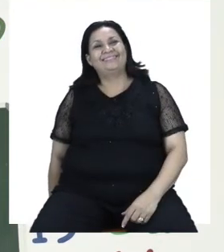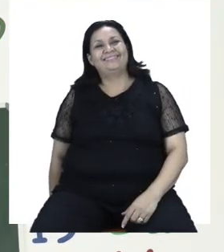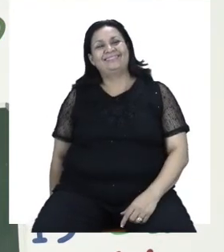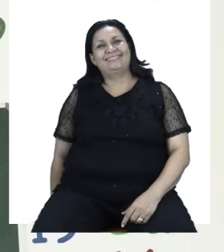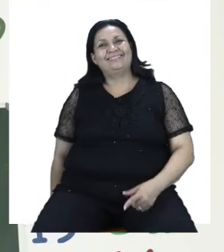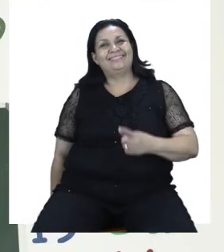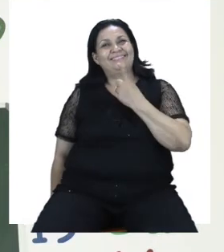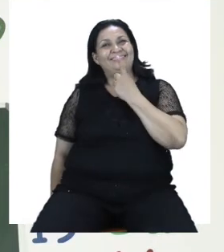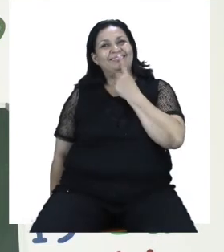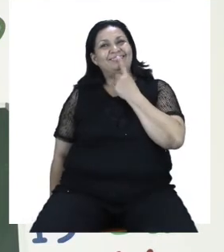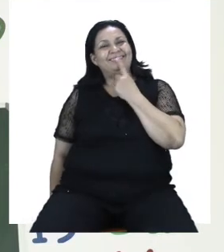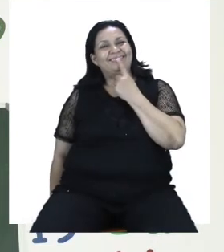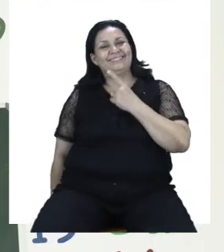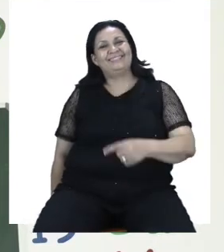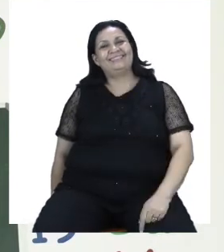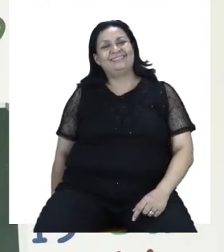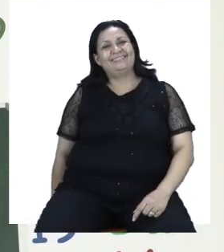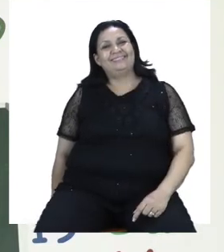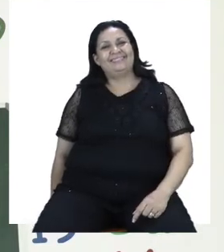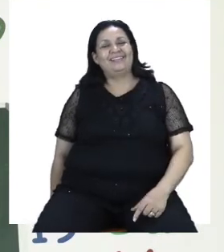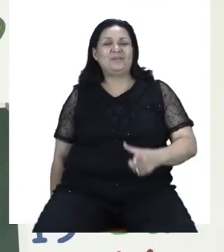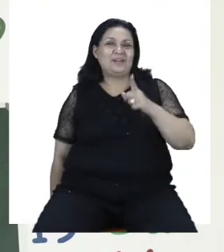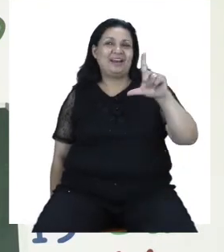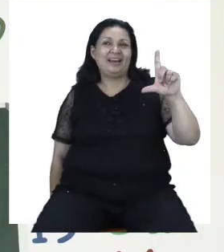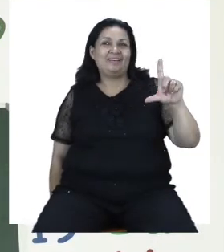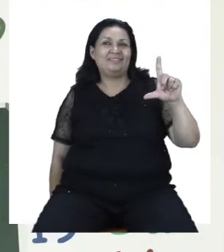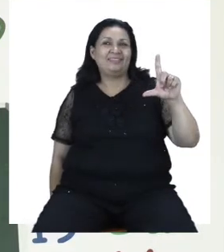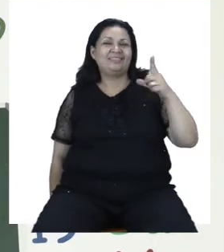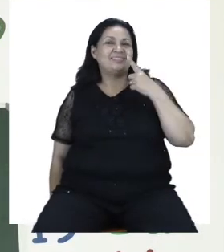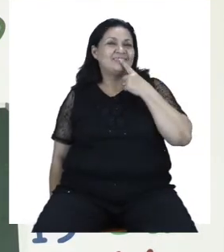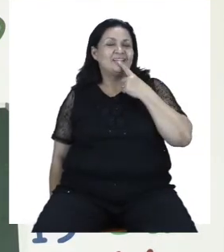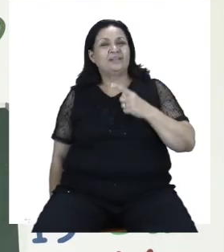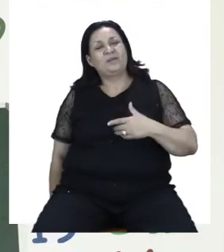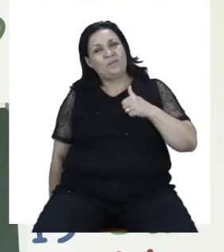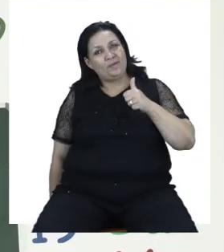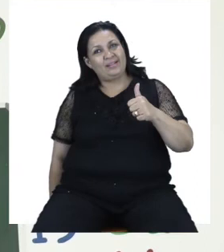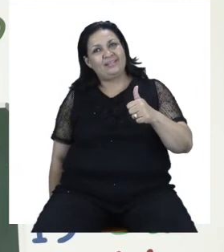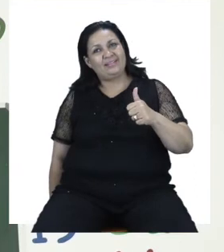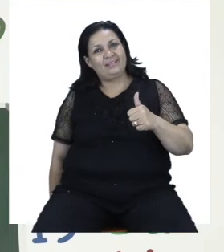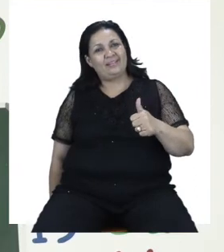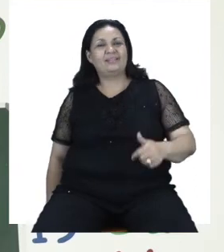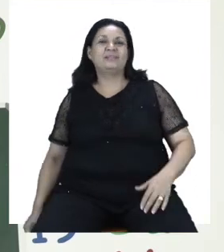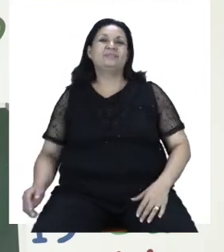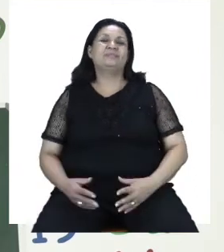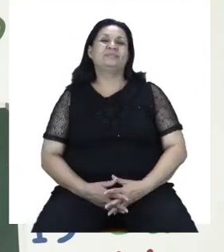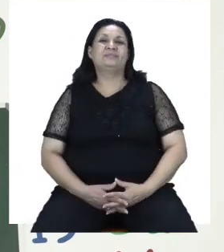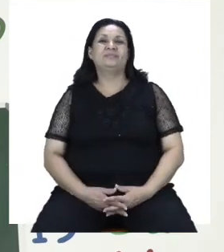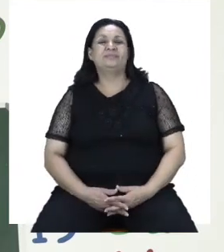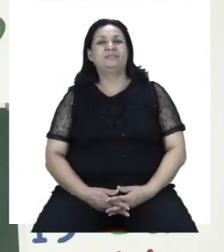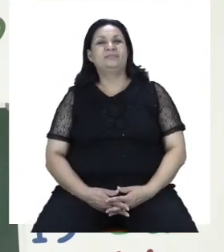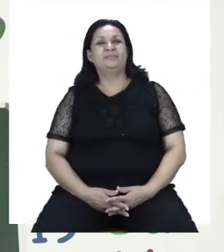your lips with your left hand. Well done. Now, please